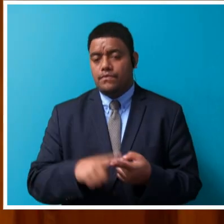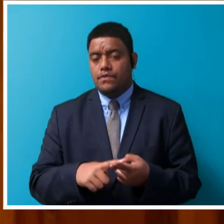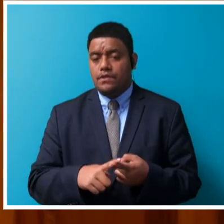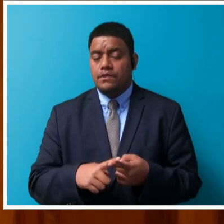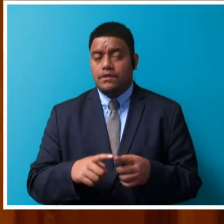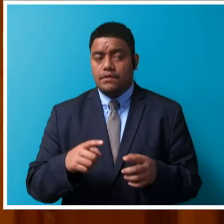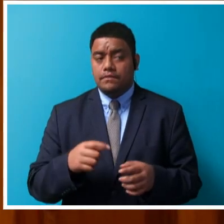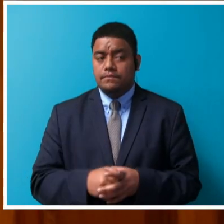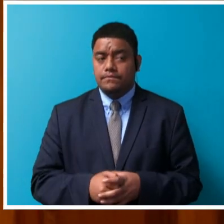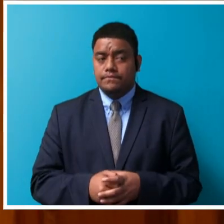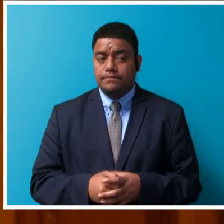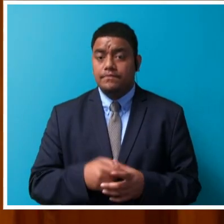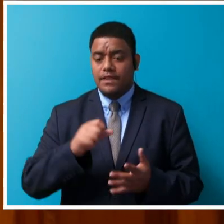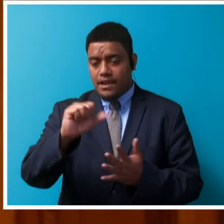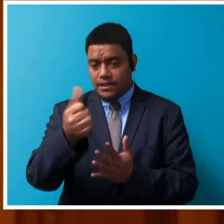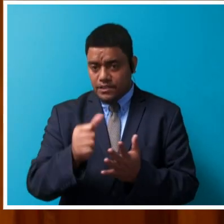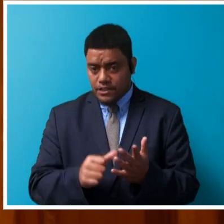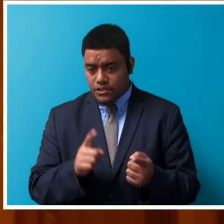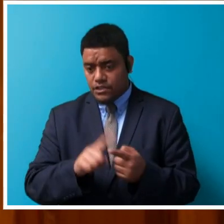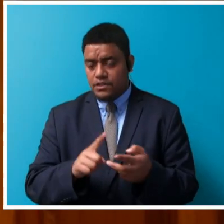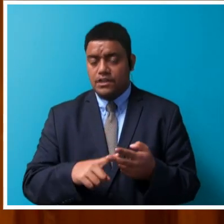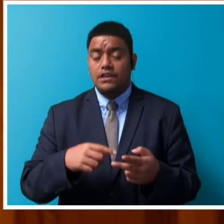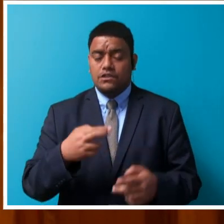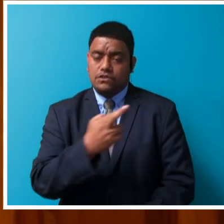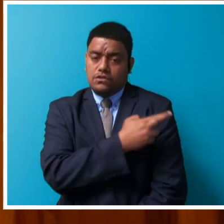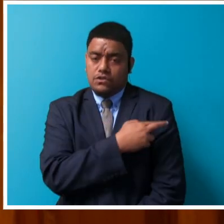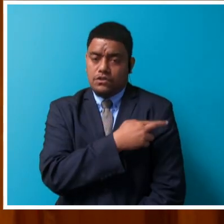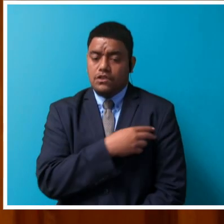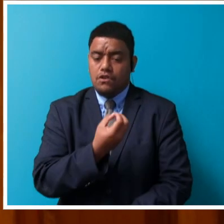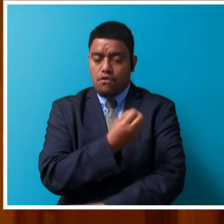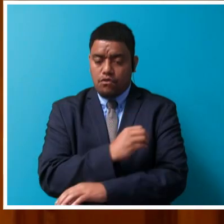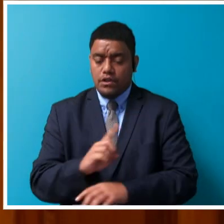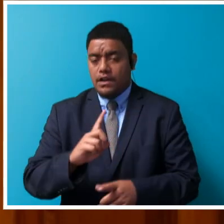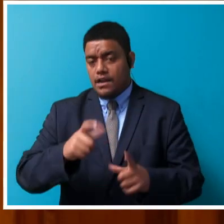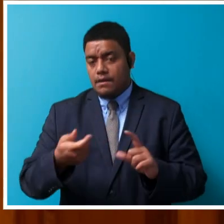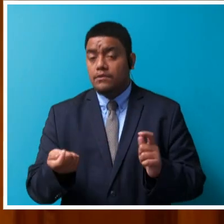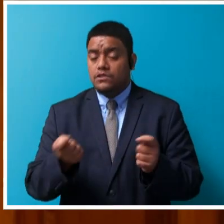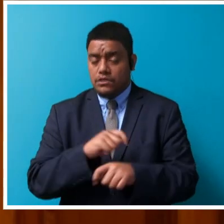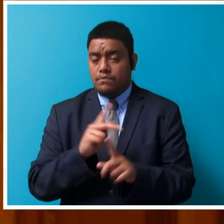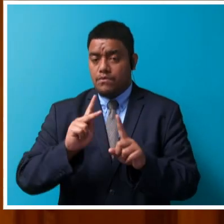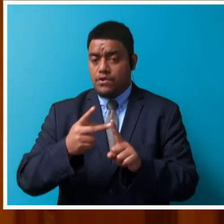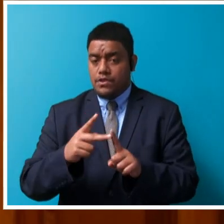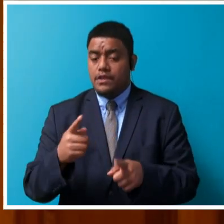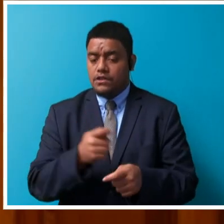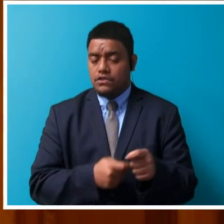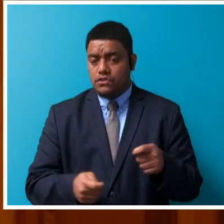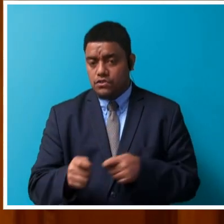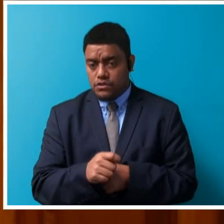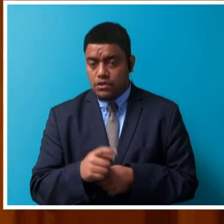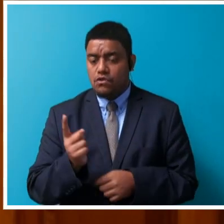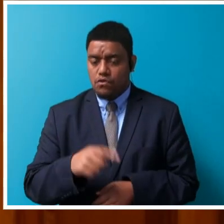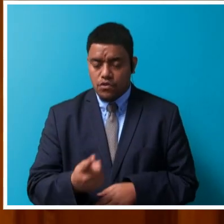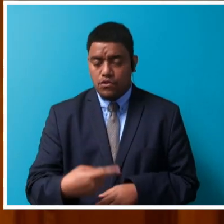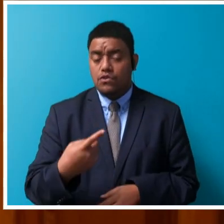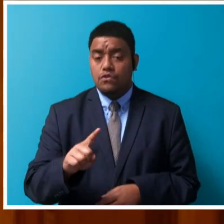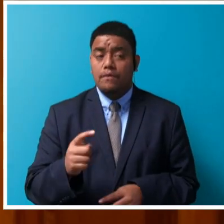the PIFS architecture, regional security, oceans and climate change priorities, and trade negotiations continue to